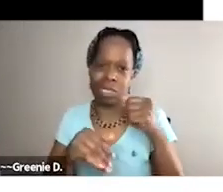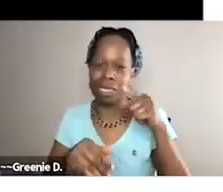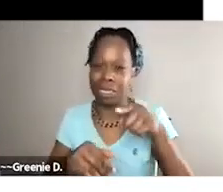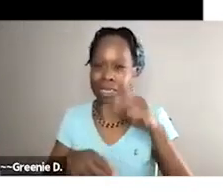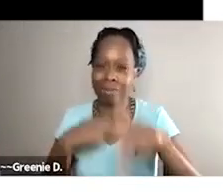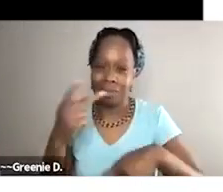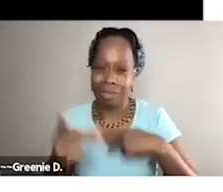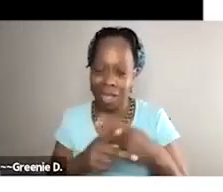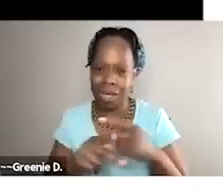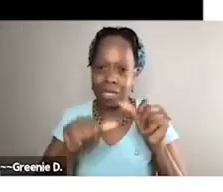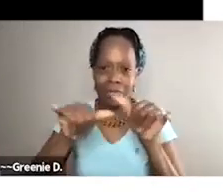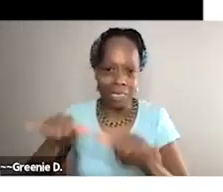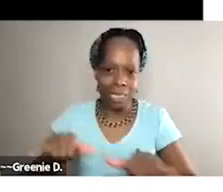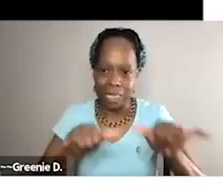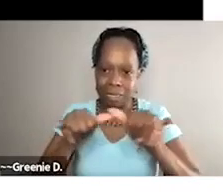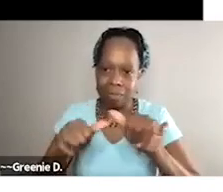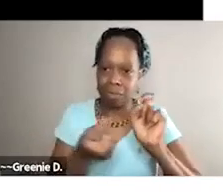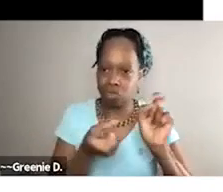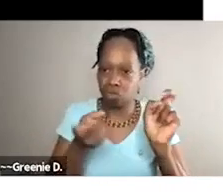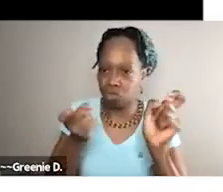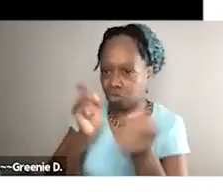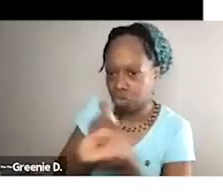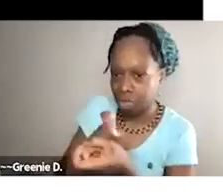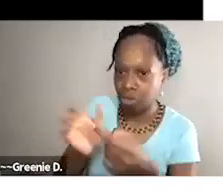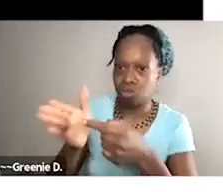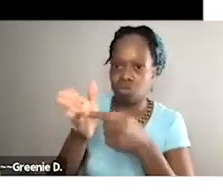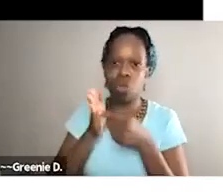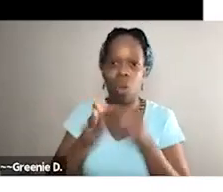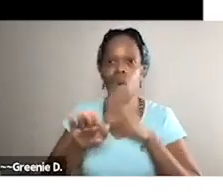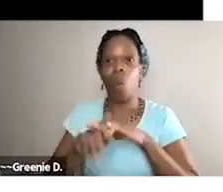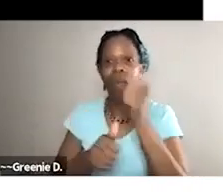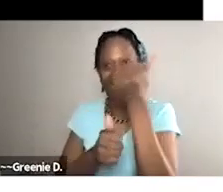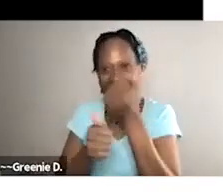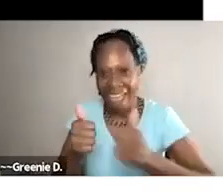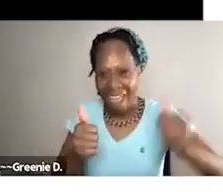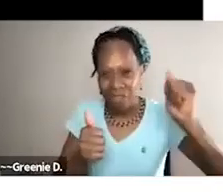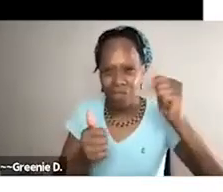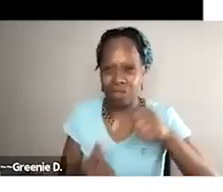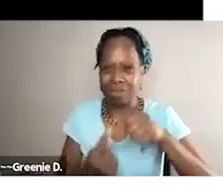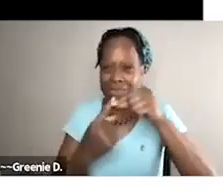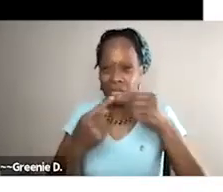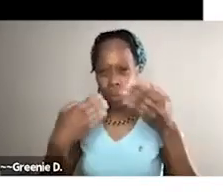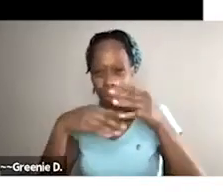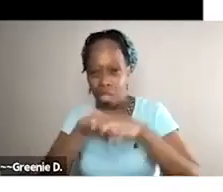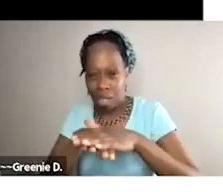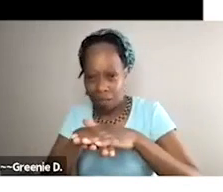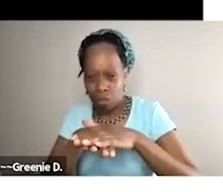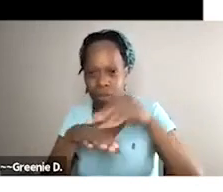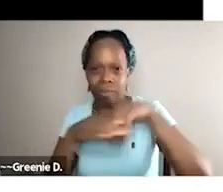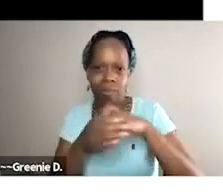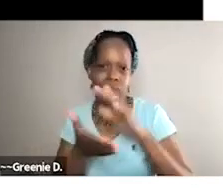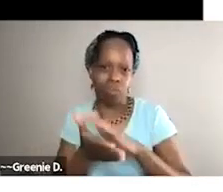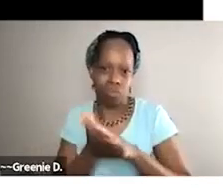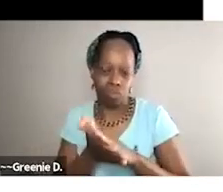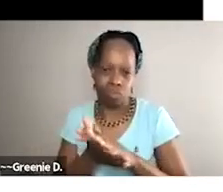of an organisation. So if we're thinking of a school, it needs to occur at every single level. So, you know, while we're talking about